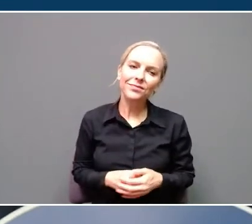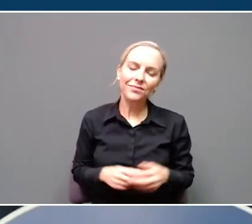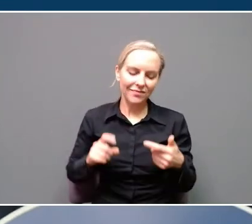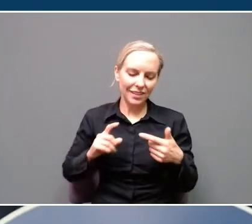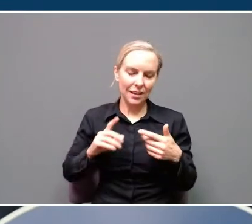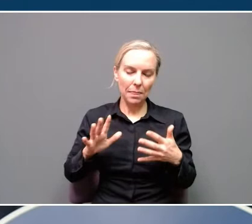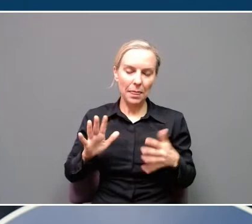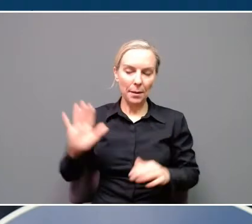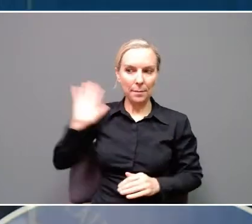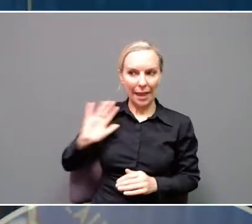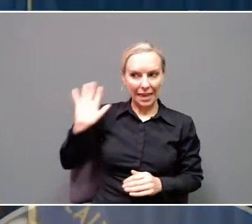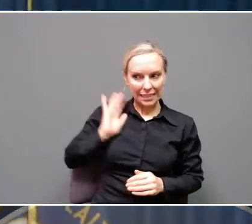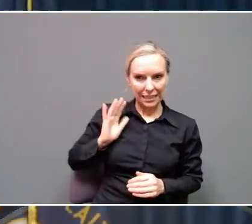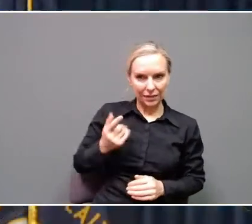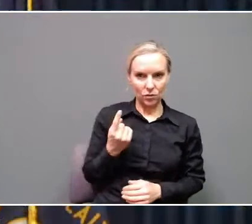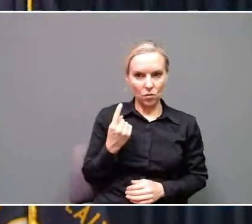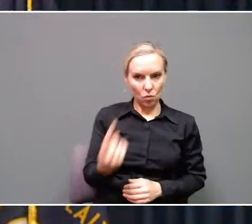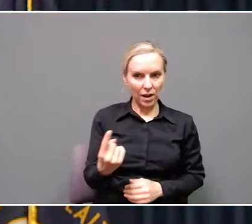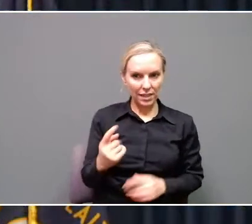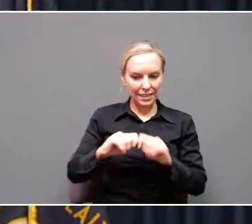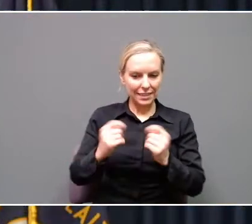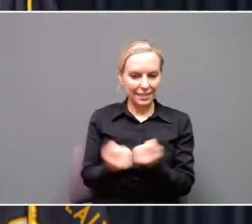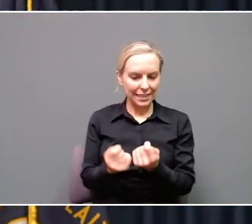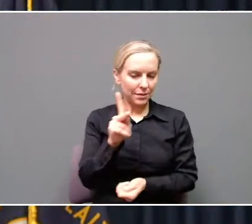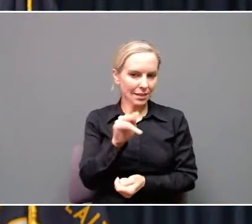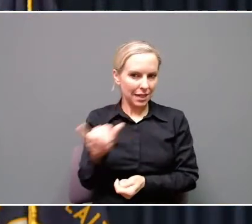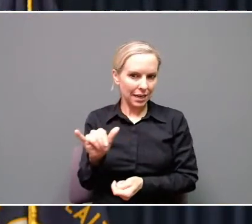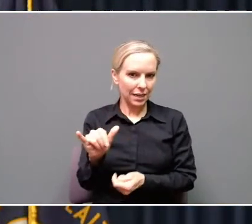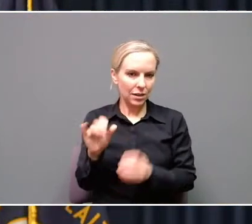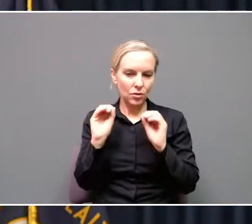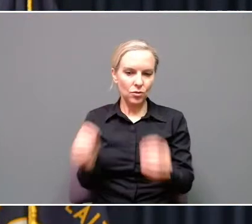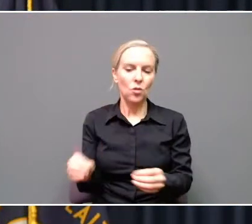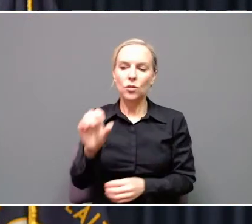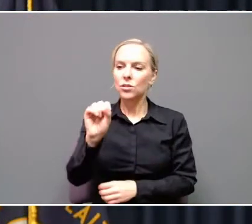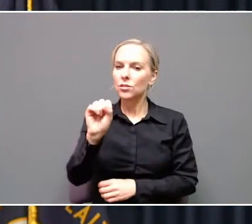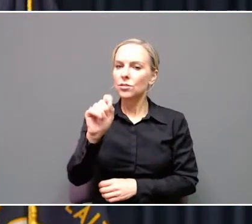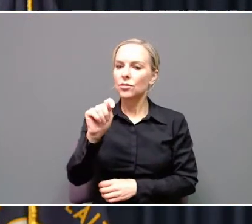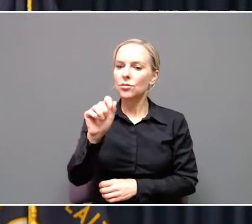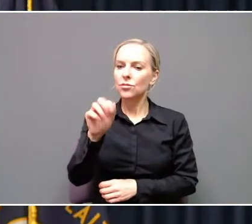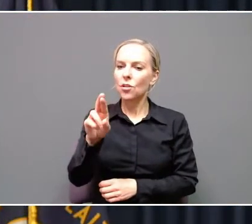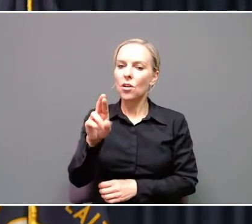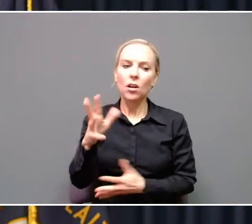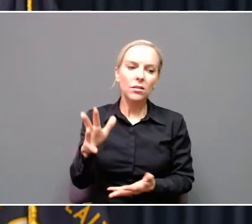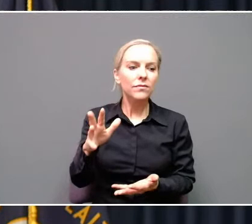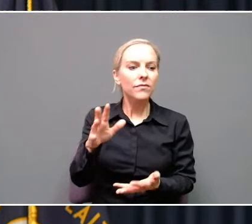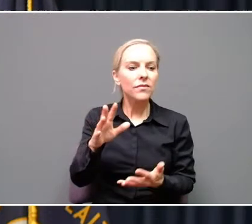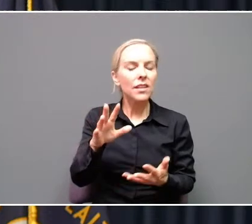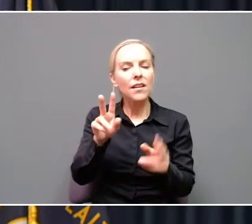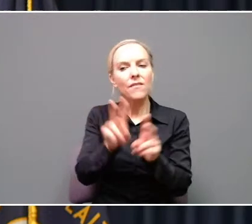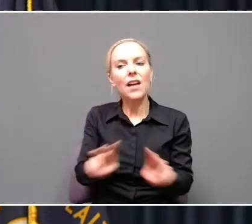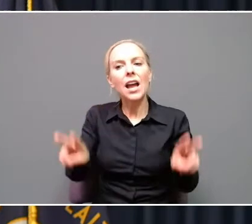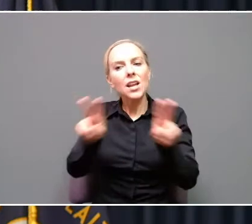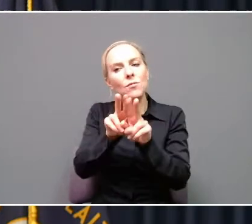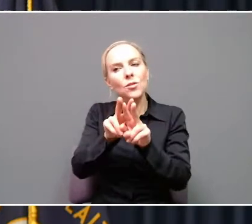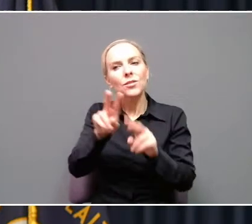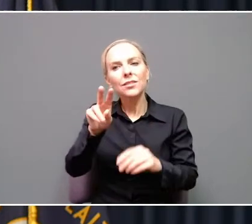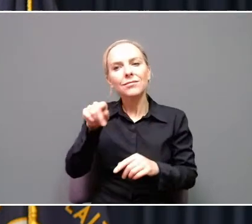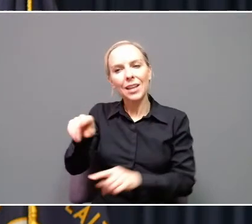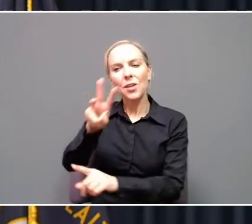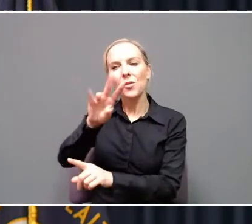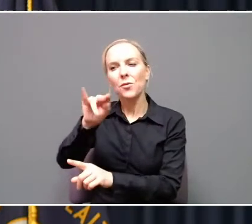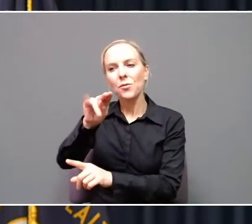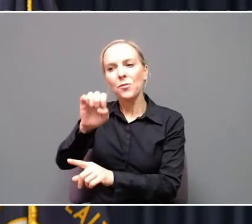only had one Team Kentucky no-star, our least valuable player, and that was Winnie, after Winnie was